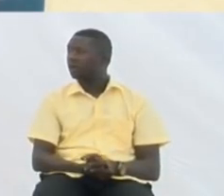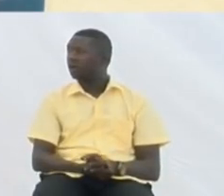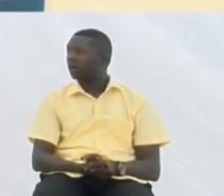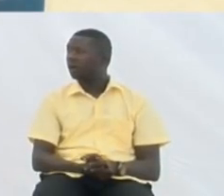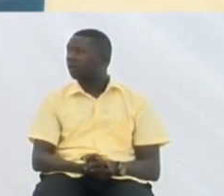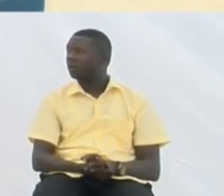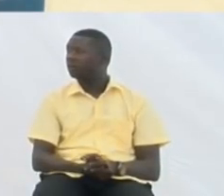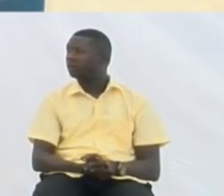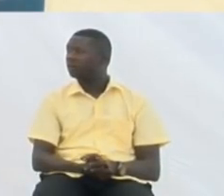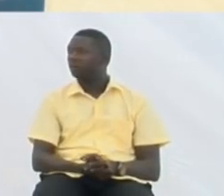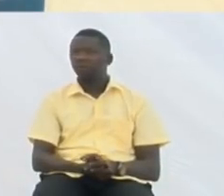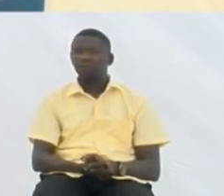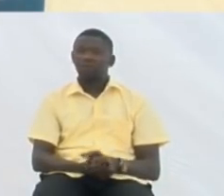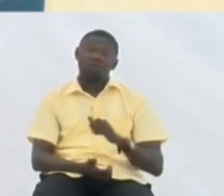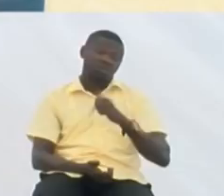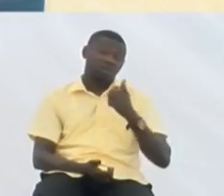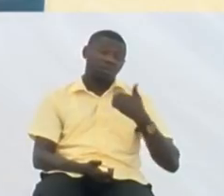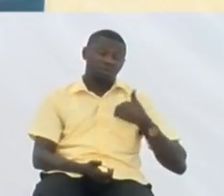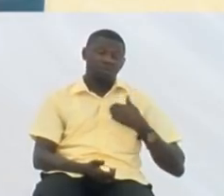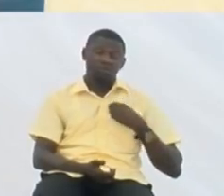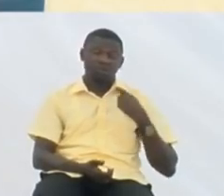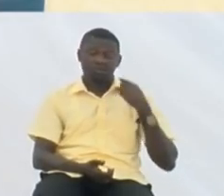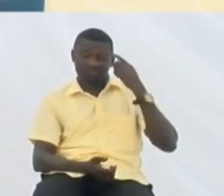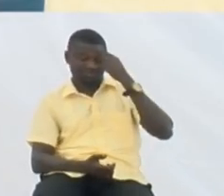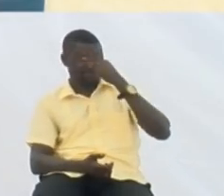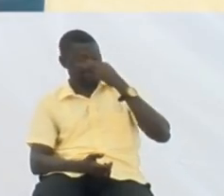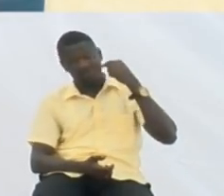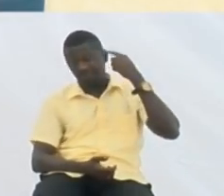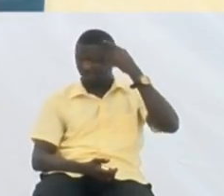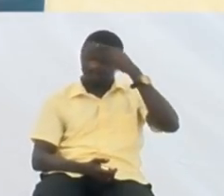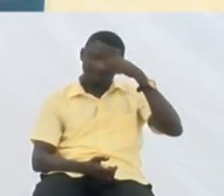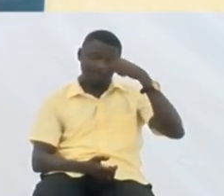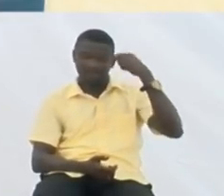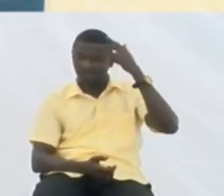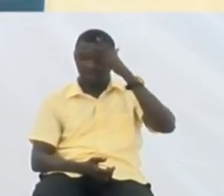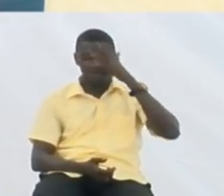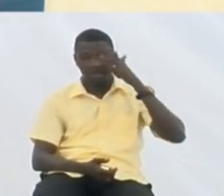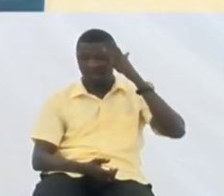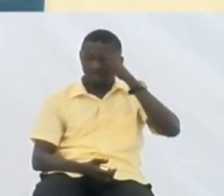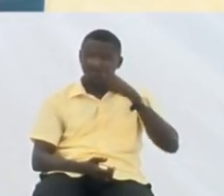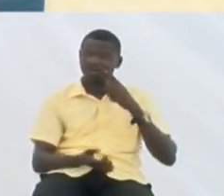Modole bi jaa woni sirale. Somewhere there it made them drunk.